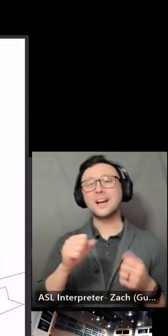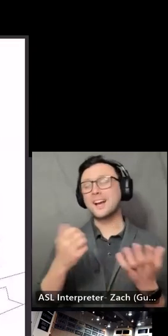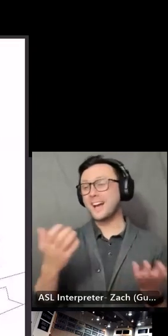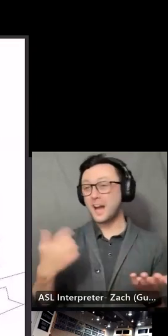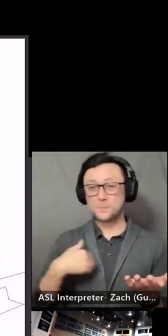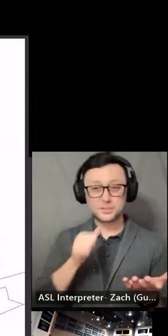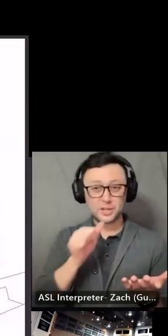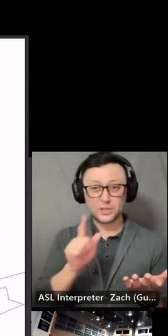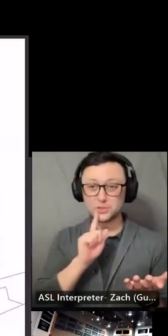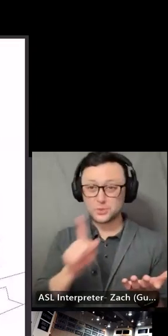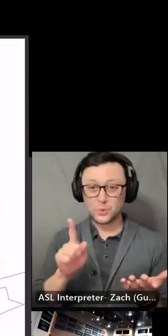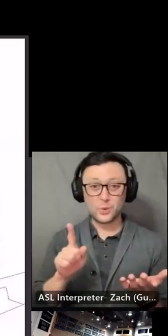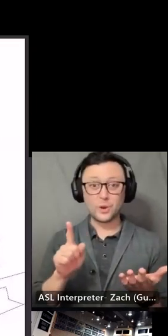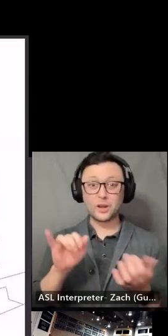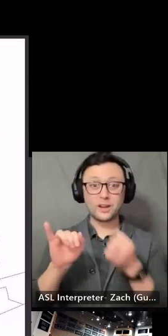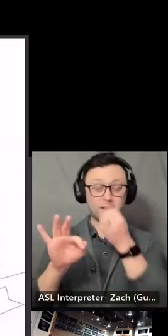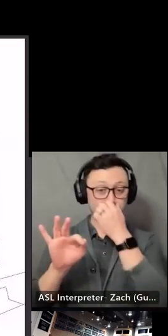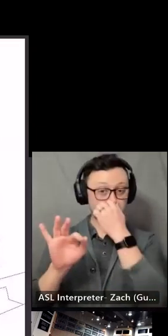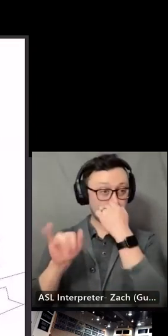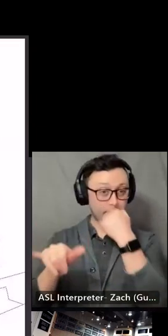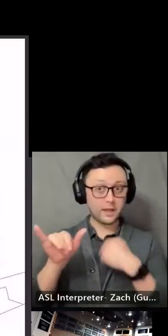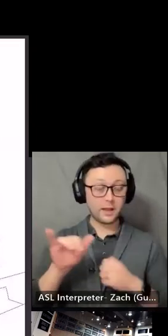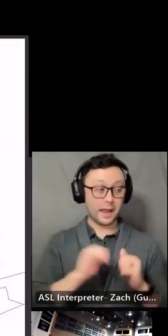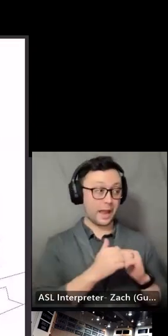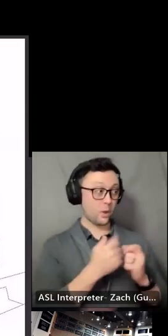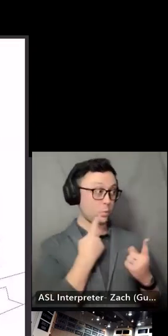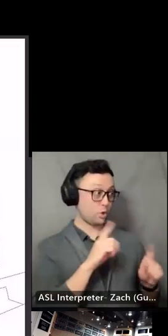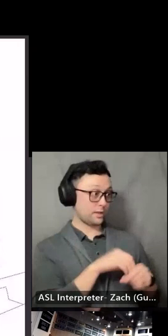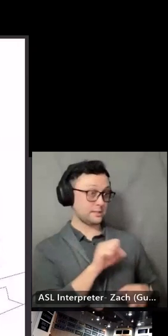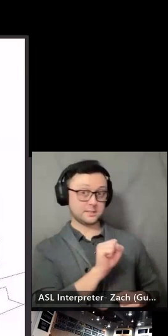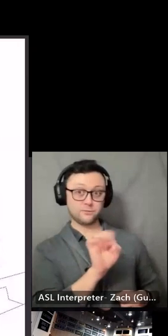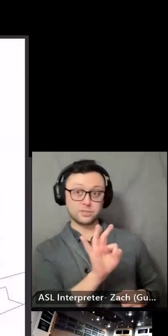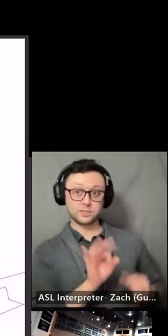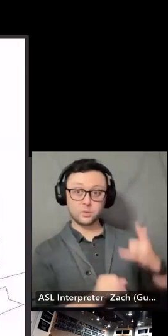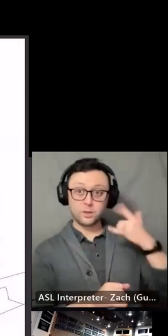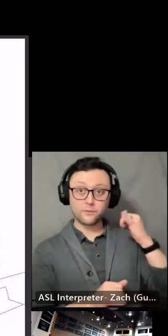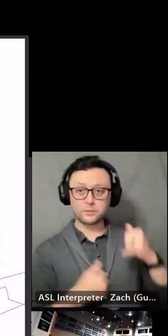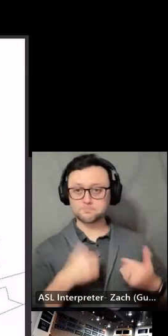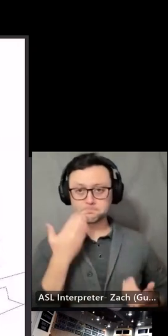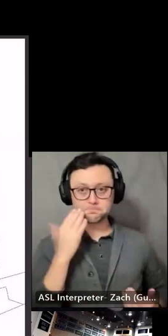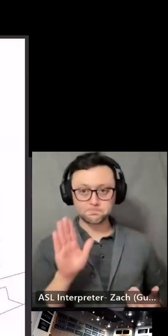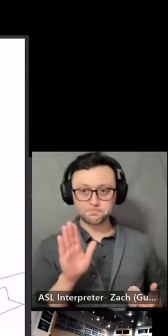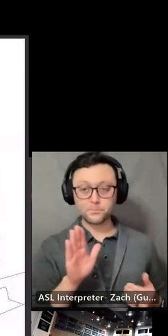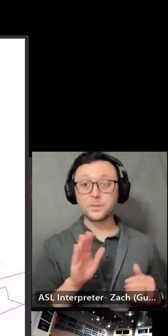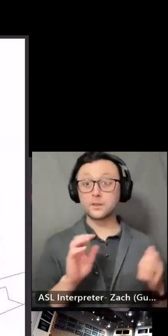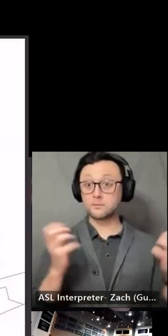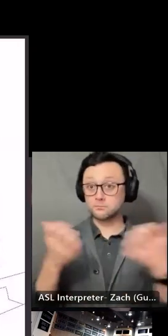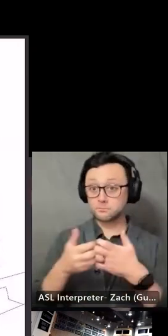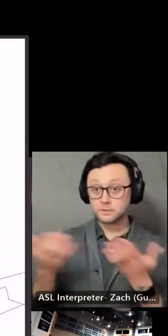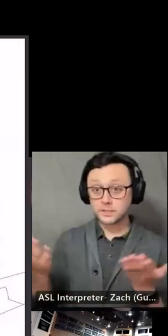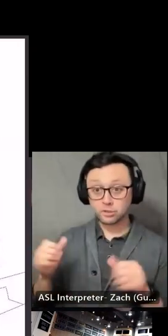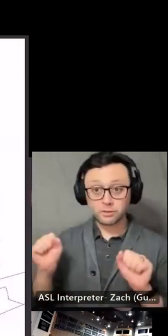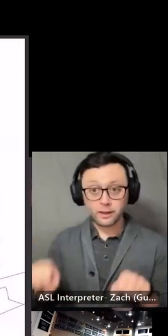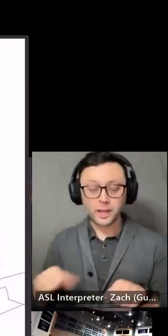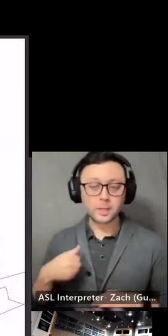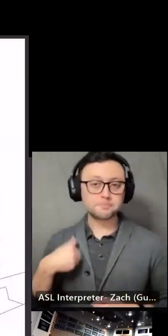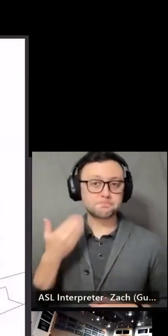how it's penciling out in San Francisco, but I think it's something that would be, you know,